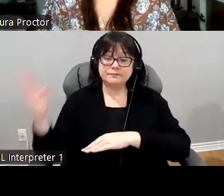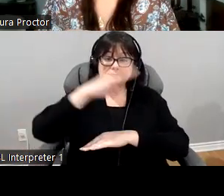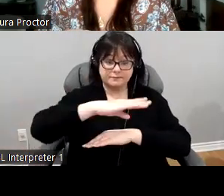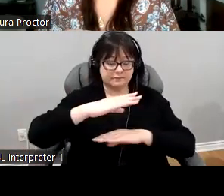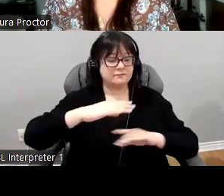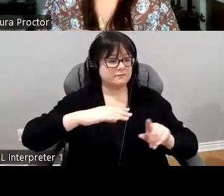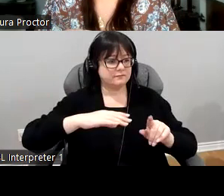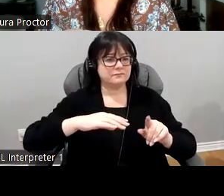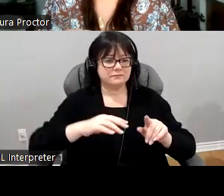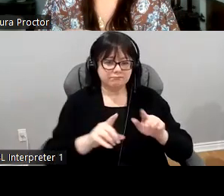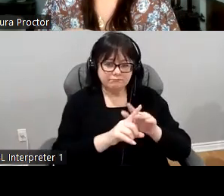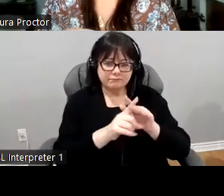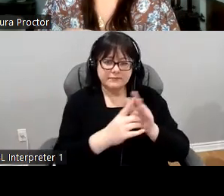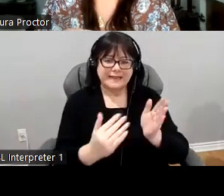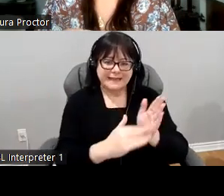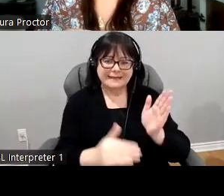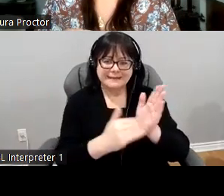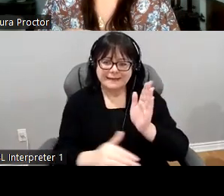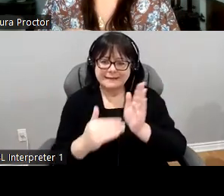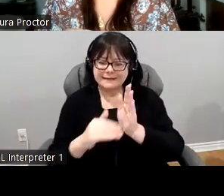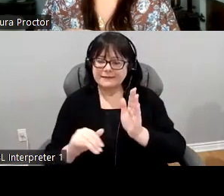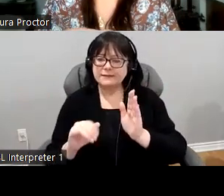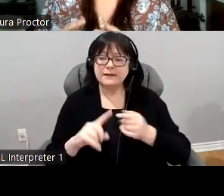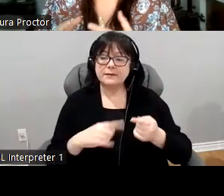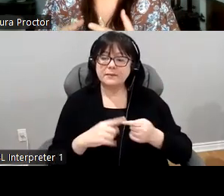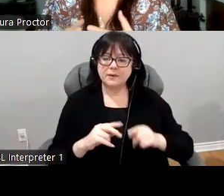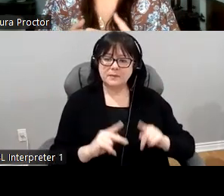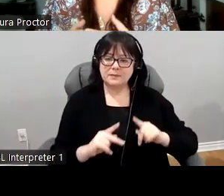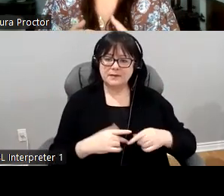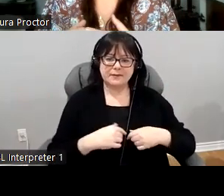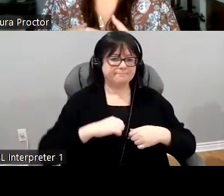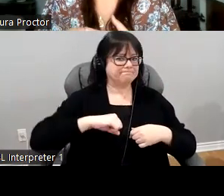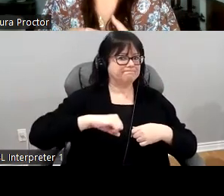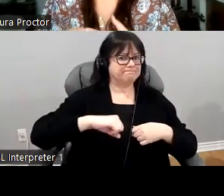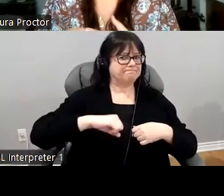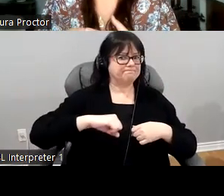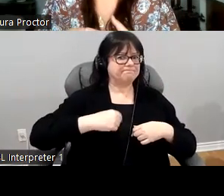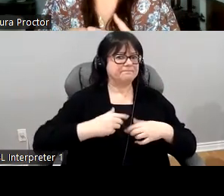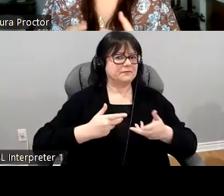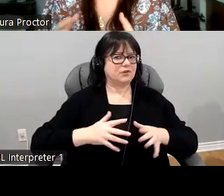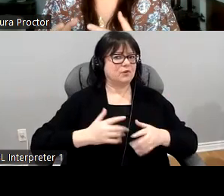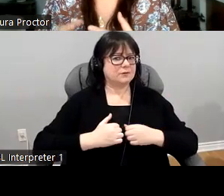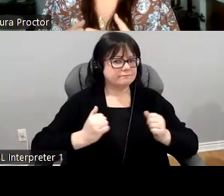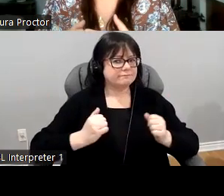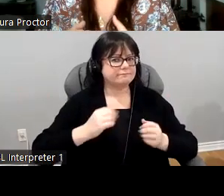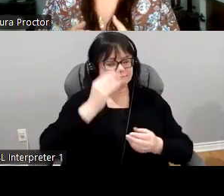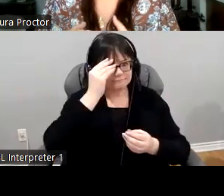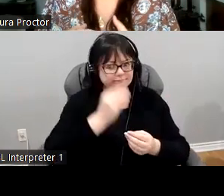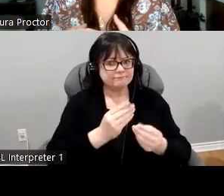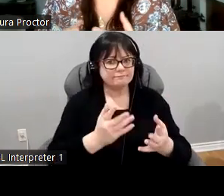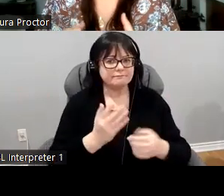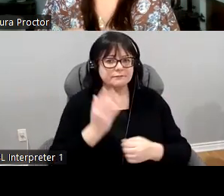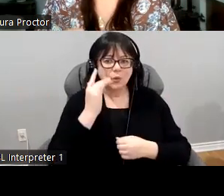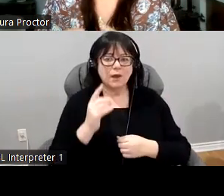of victims to disclose information due to that potential harm and safety or